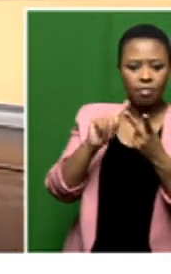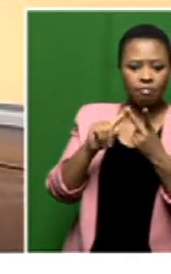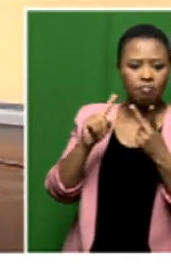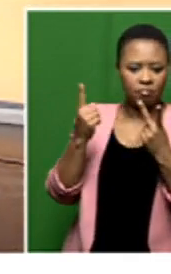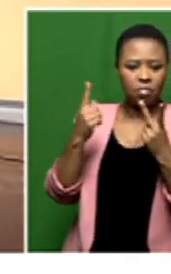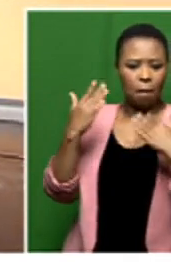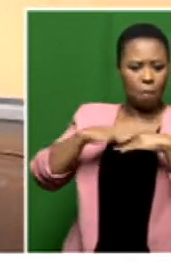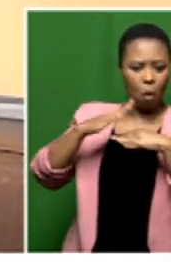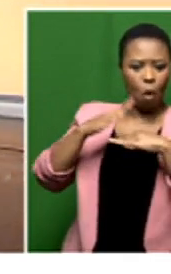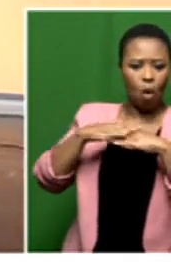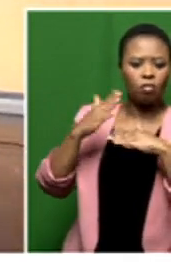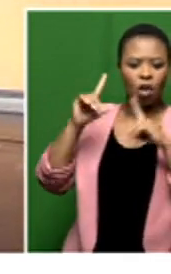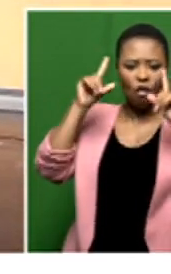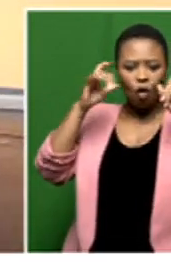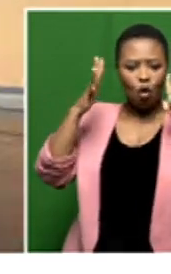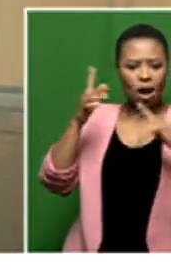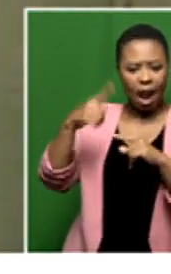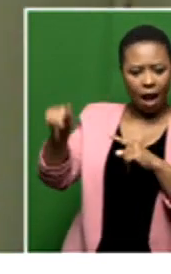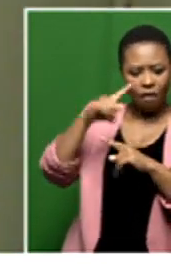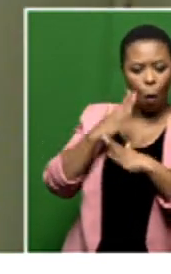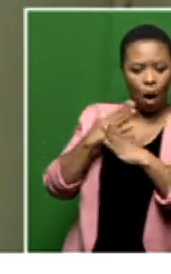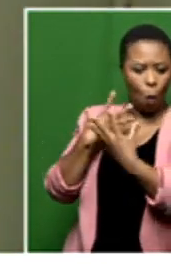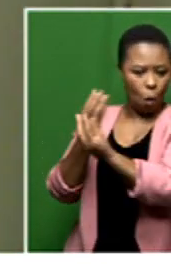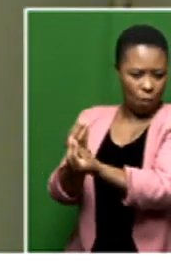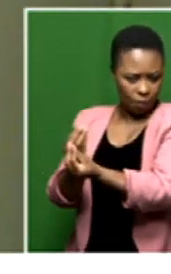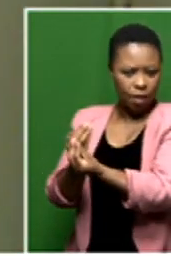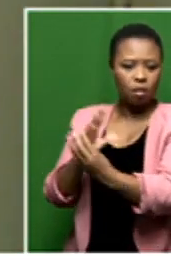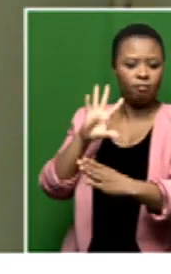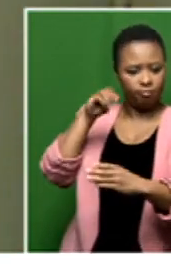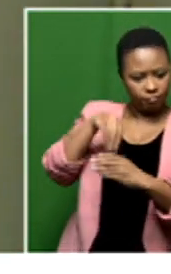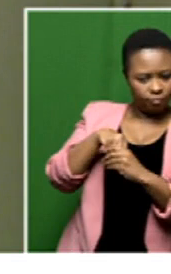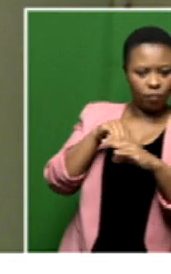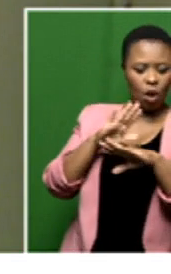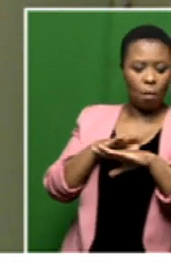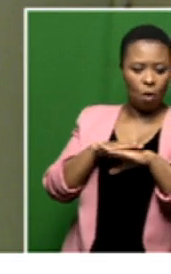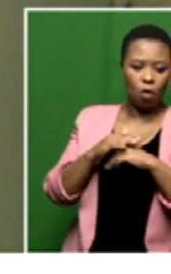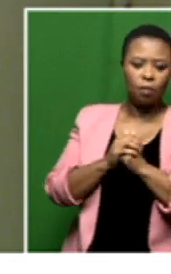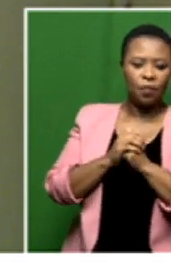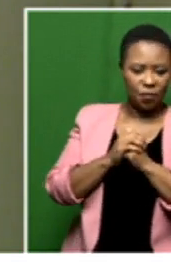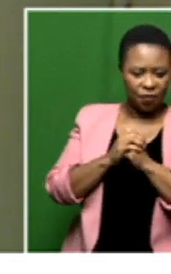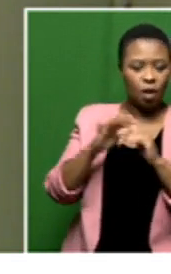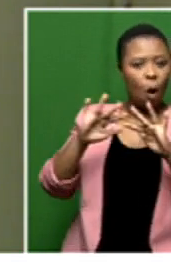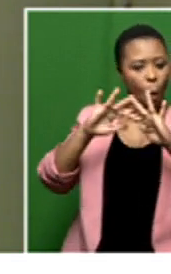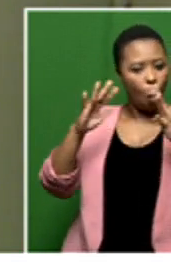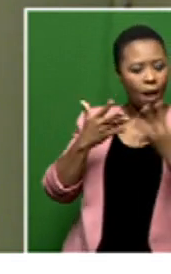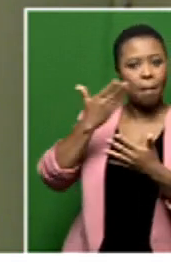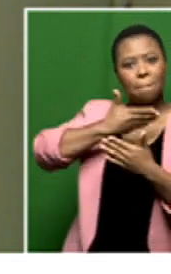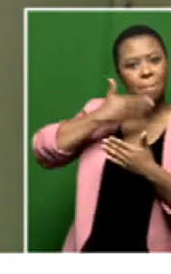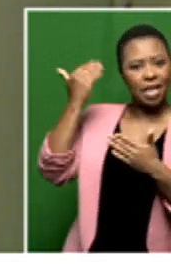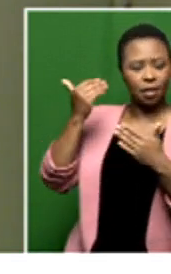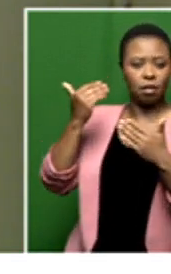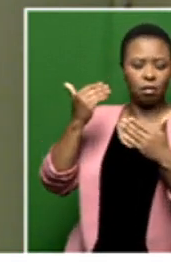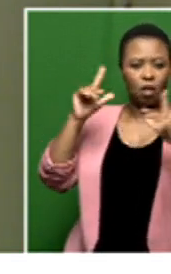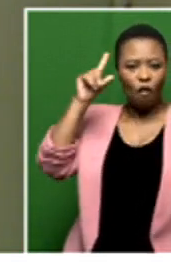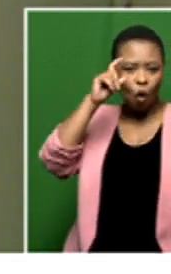has grown, other photographers have been keen to support and involved too. We've worked with many of the world's best wildlife photographers.